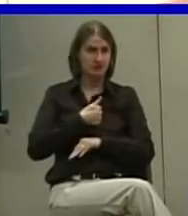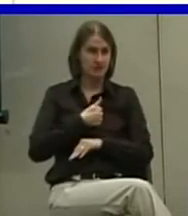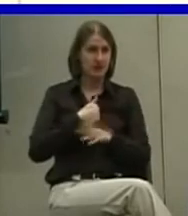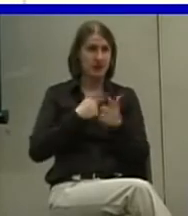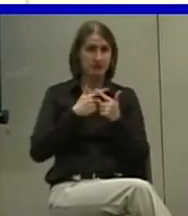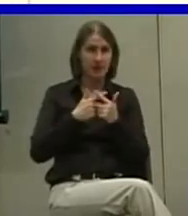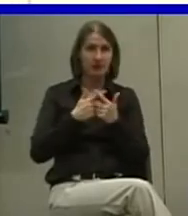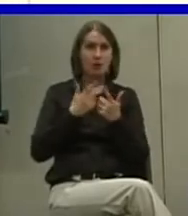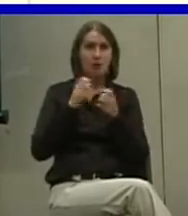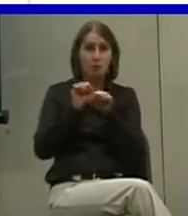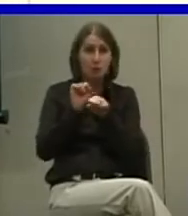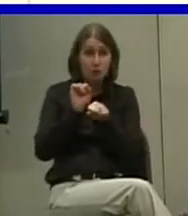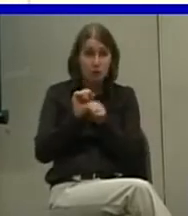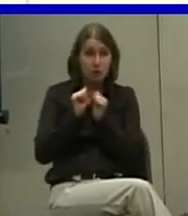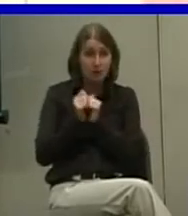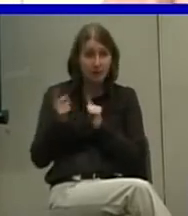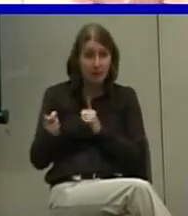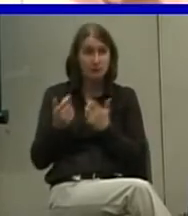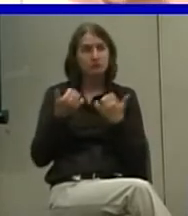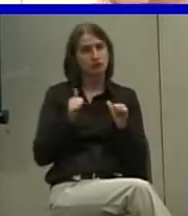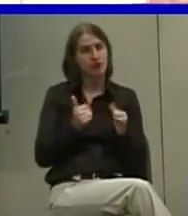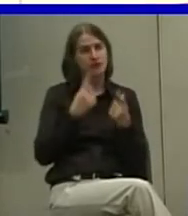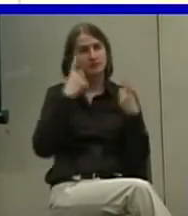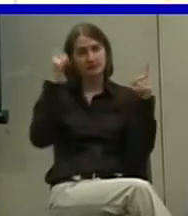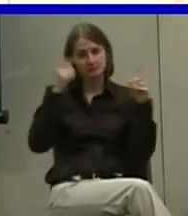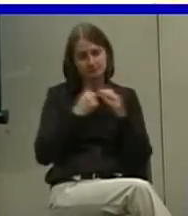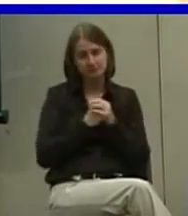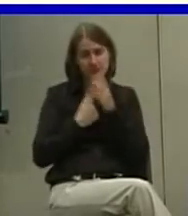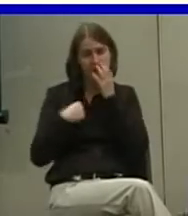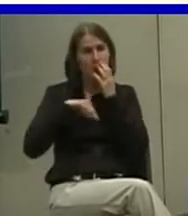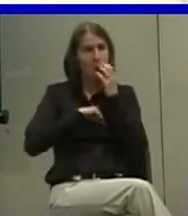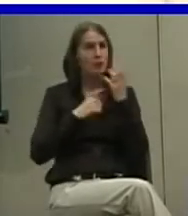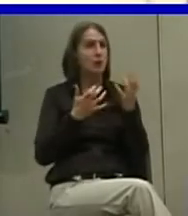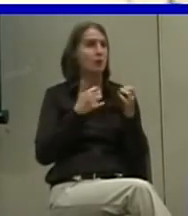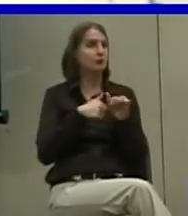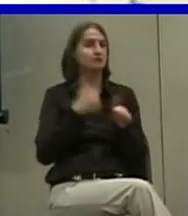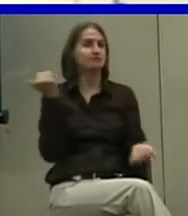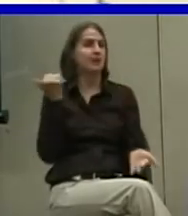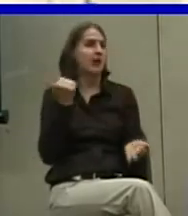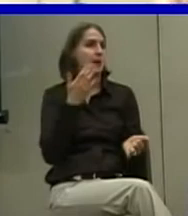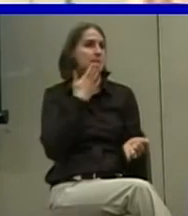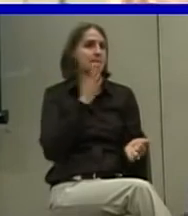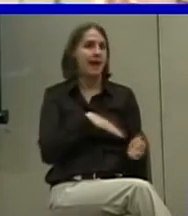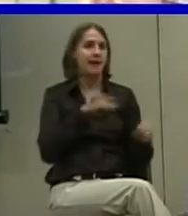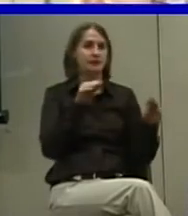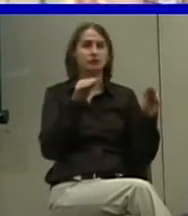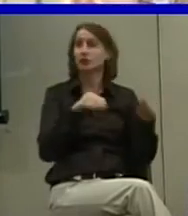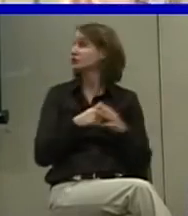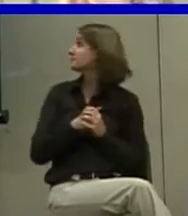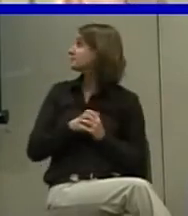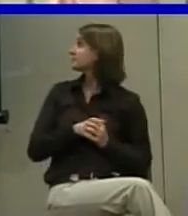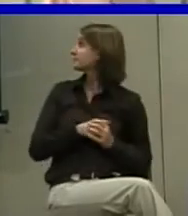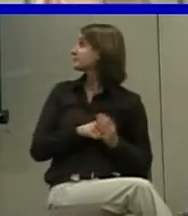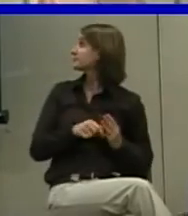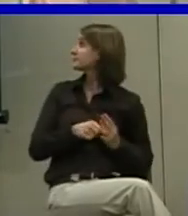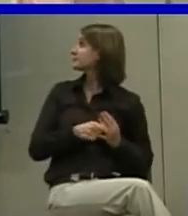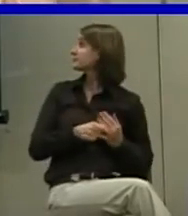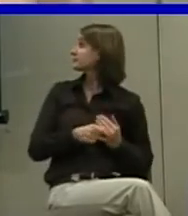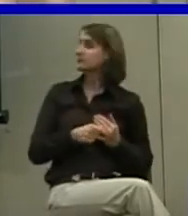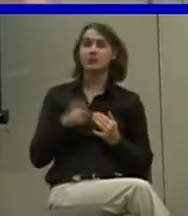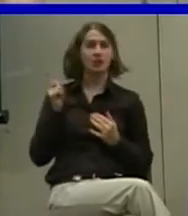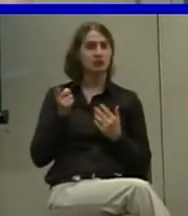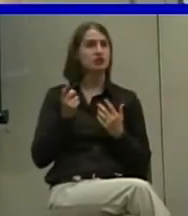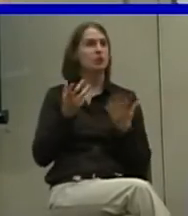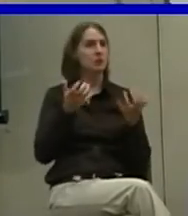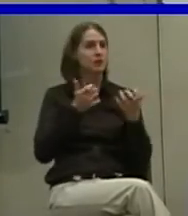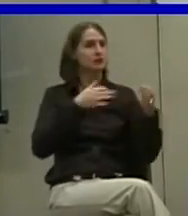work. Remember, we want to get away from bad instruction. So this says Miss Bent's like to go over a few of her